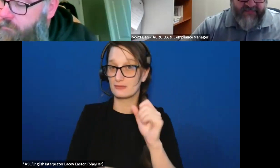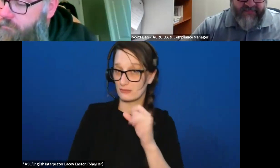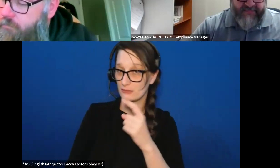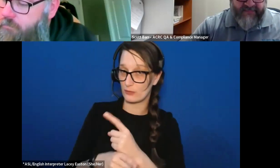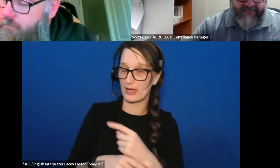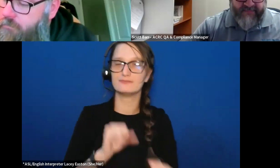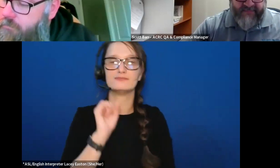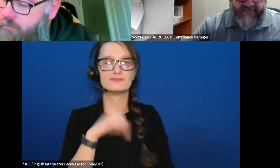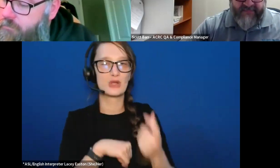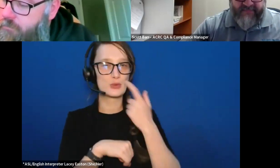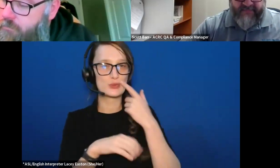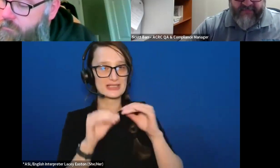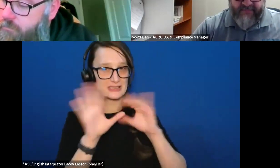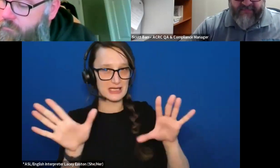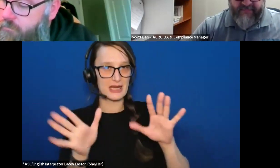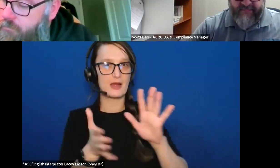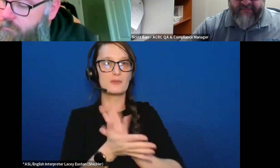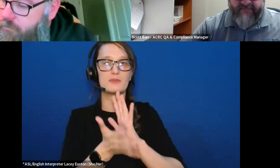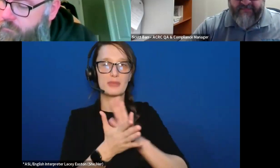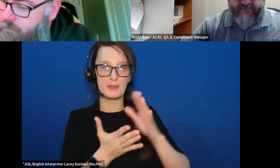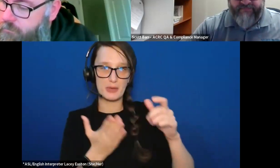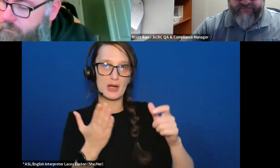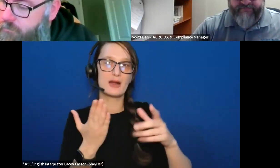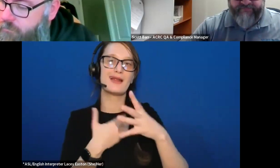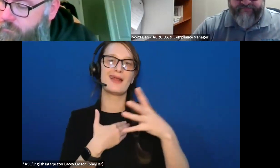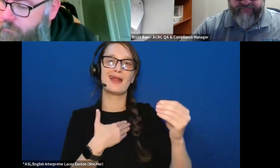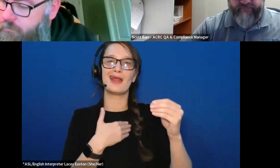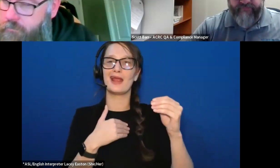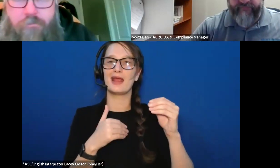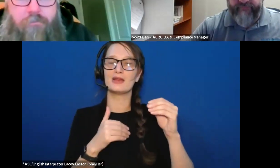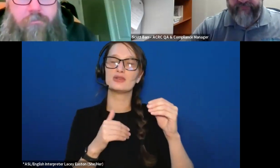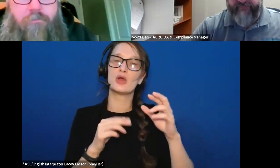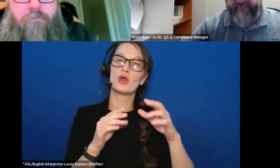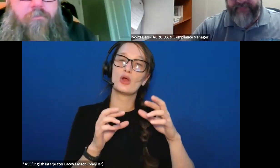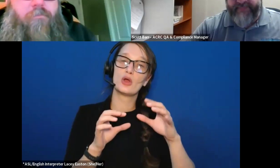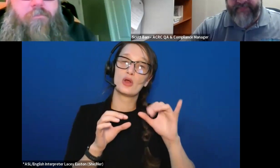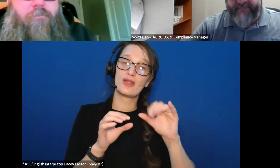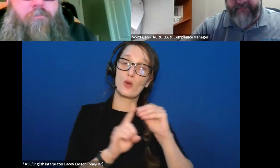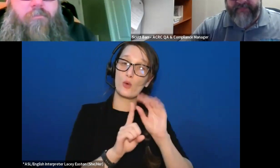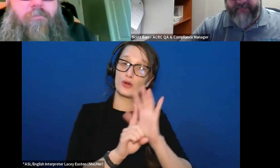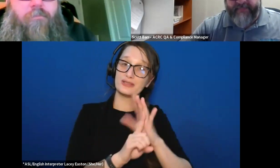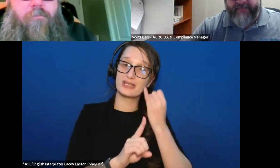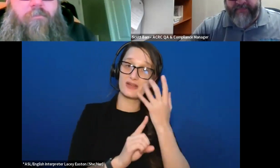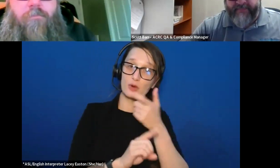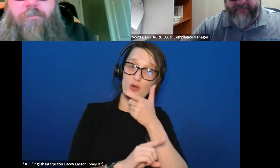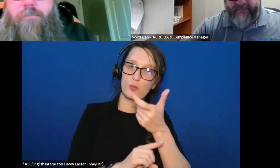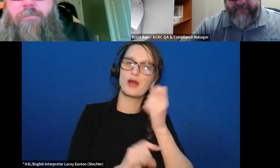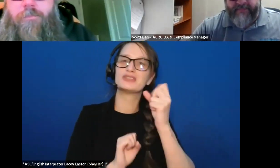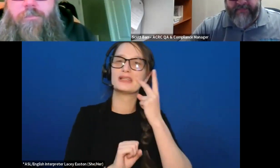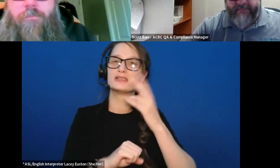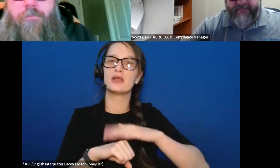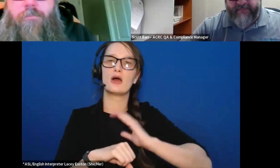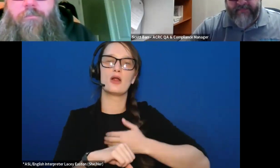out, the handout, and again, the orientation, if you want to watch it, is now live on our website under